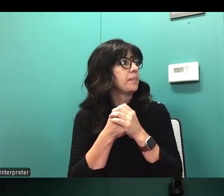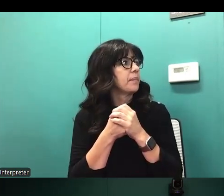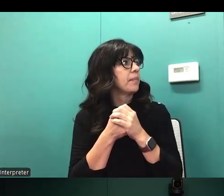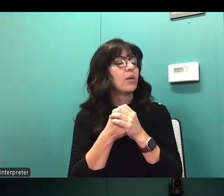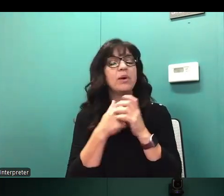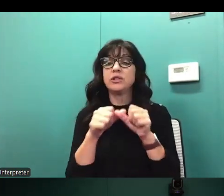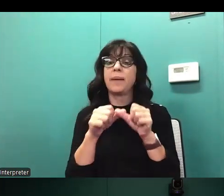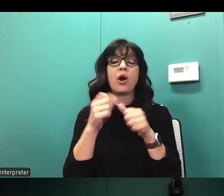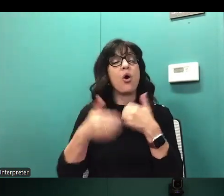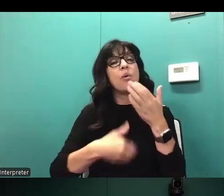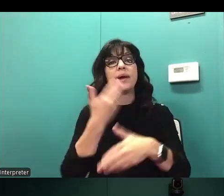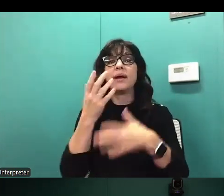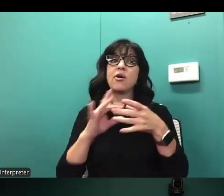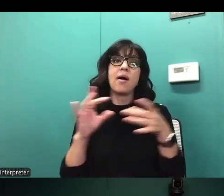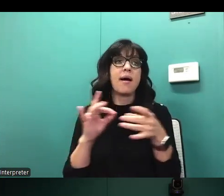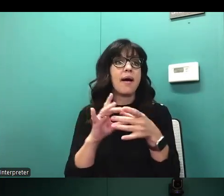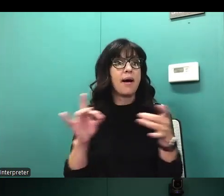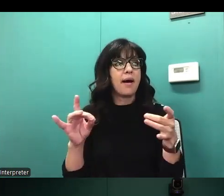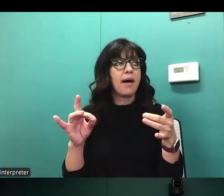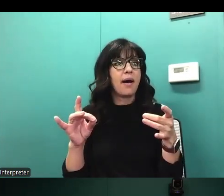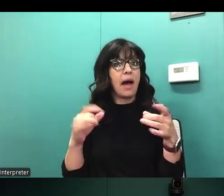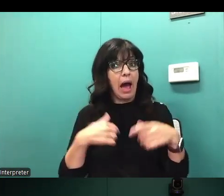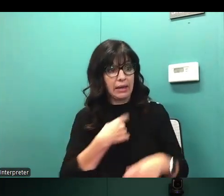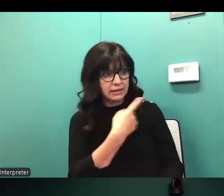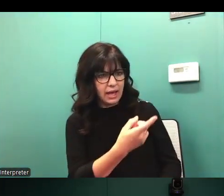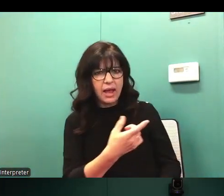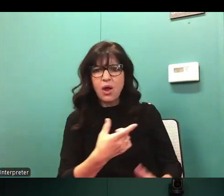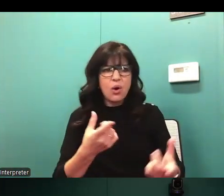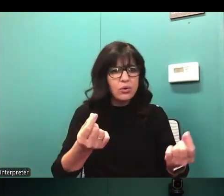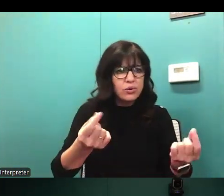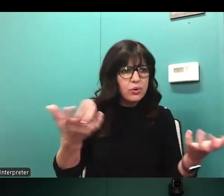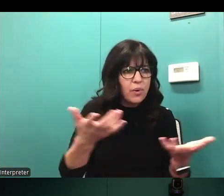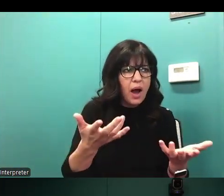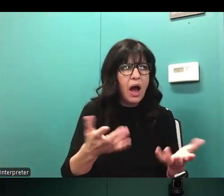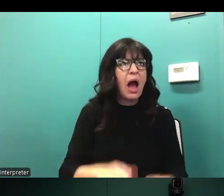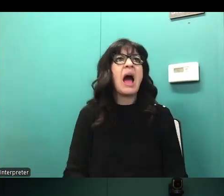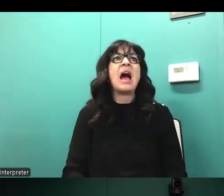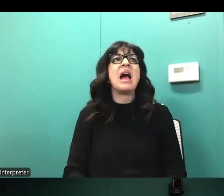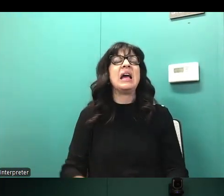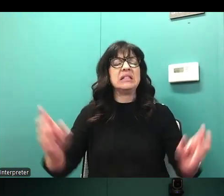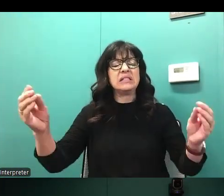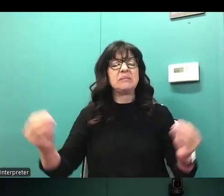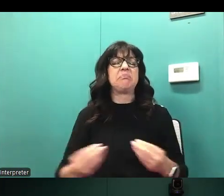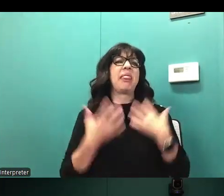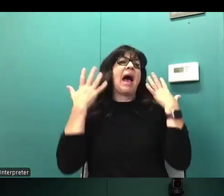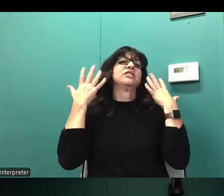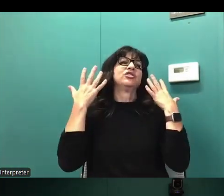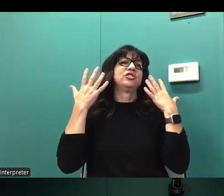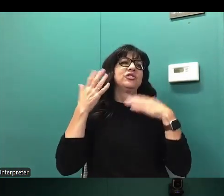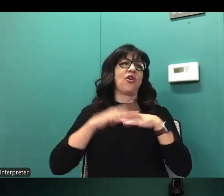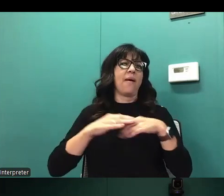kept going, commenting on it. And I said, well, what did it do? And she said, it splashed on me. And